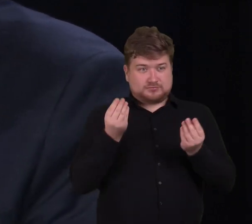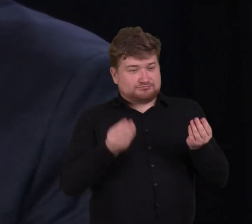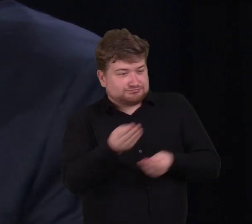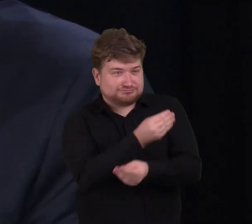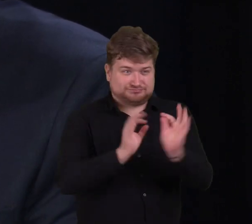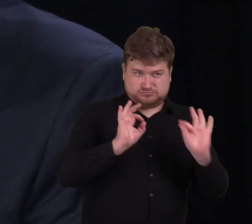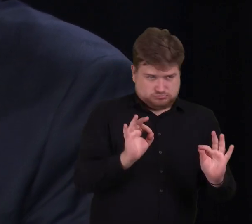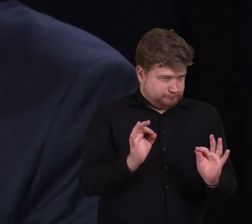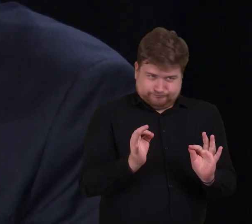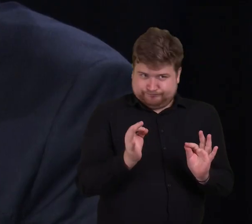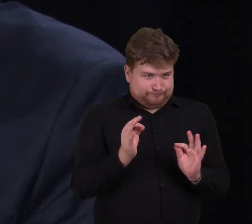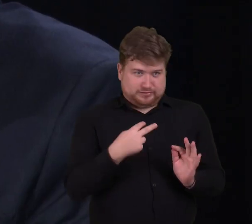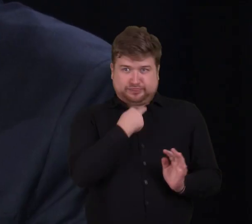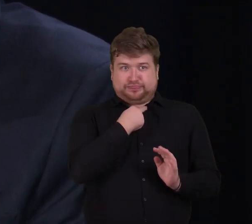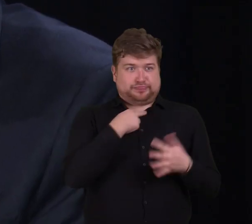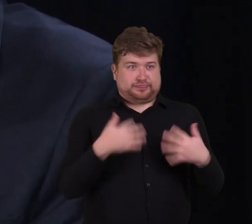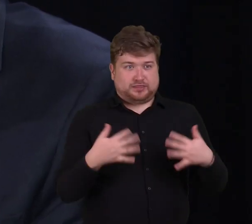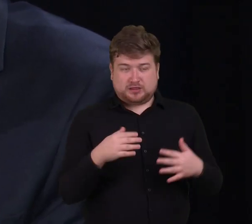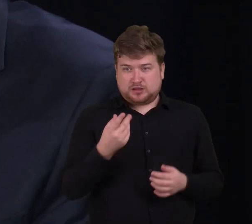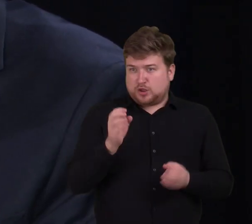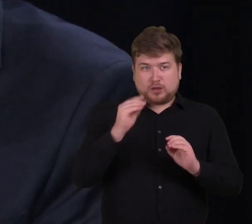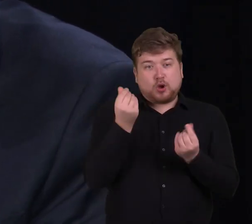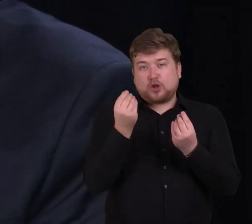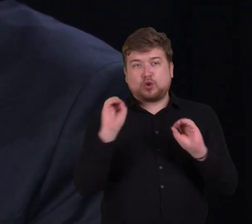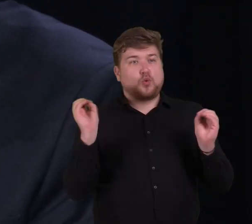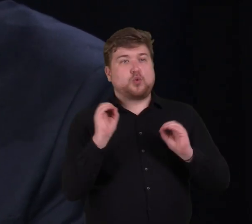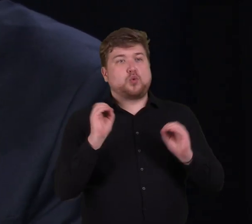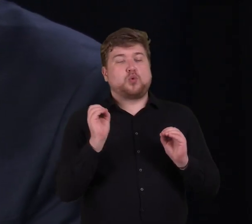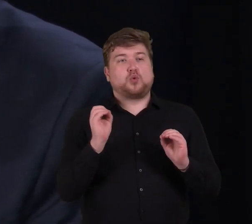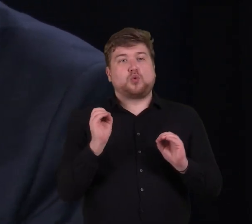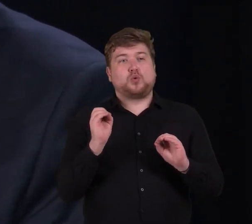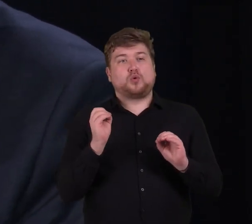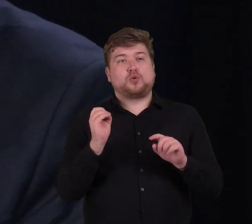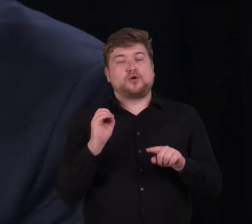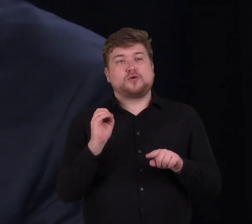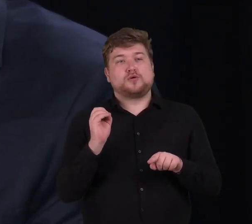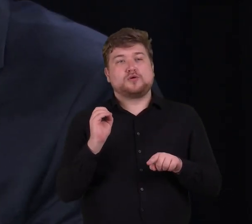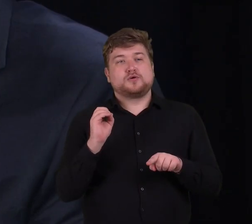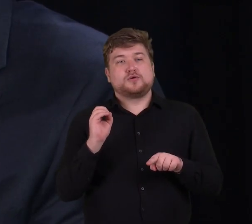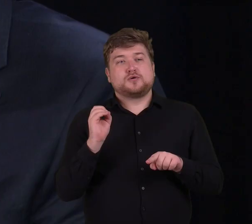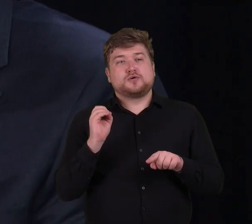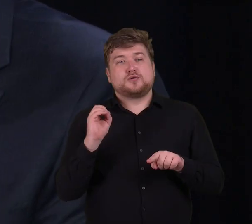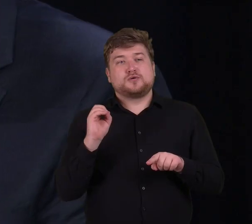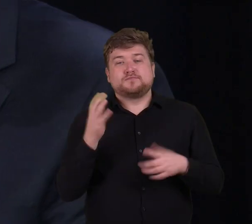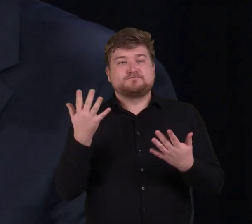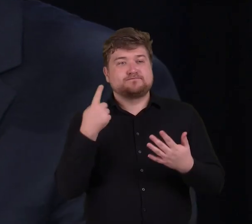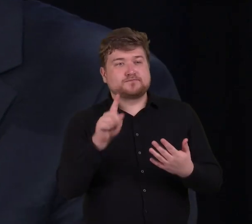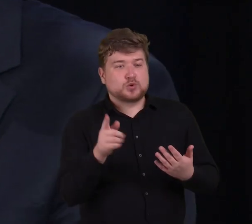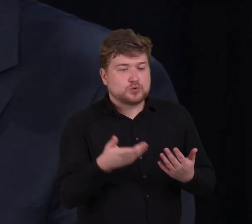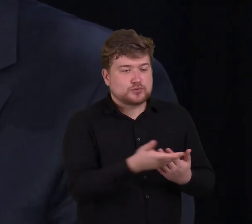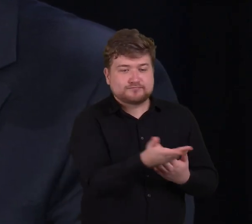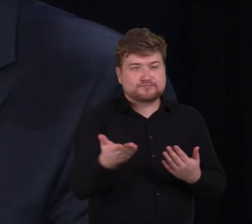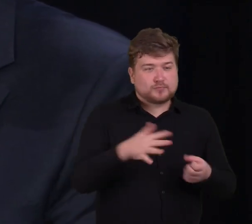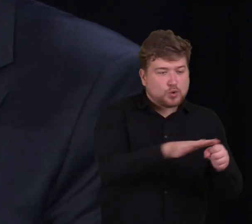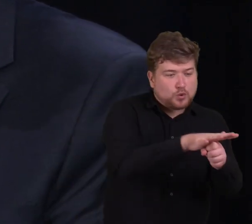digitalization. So it is not enough to support the areas that are below the average, but it's also important to keep